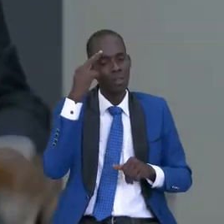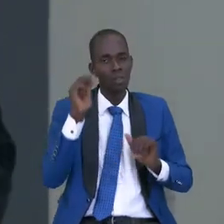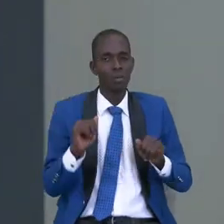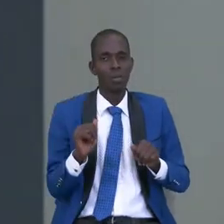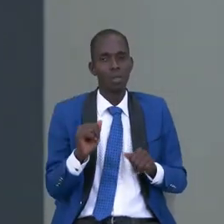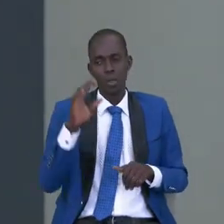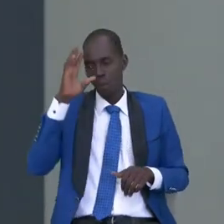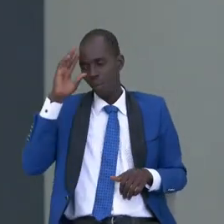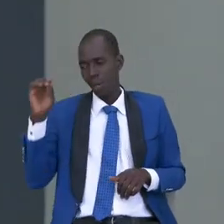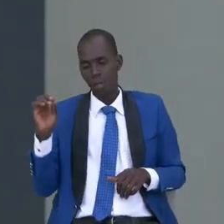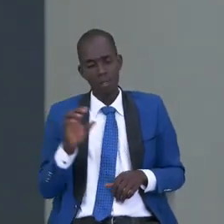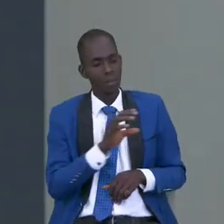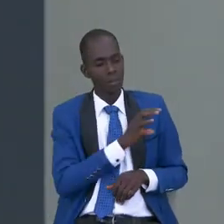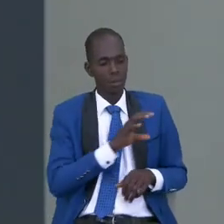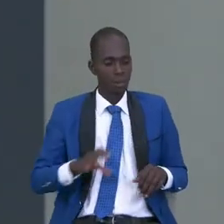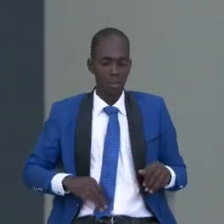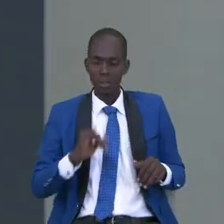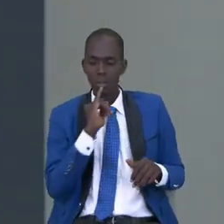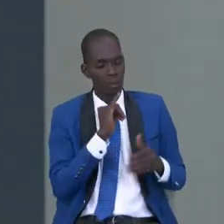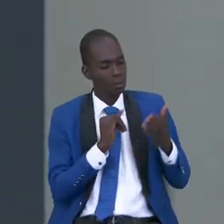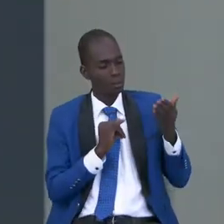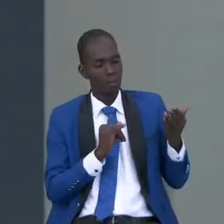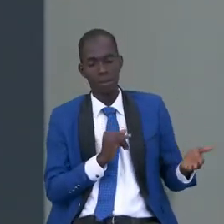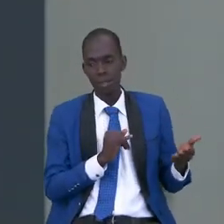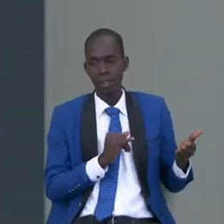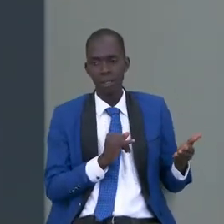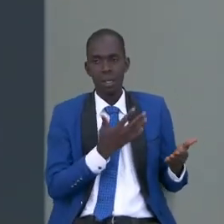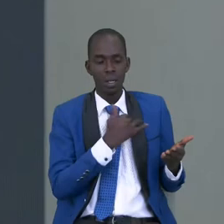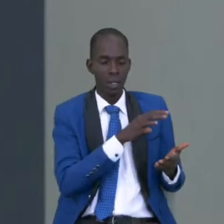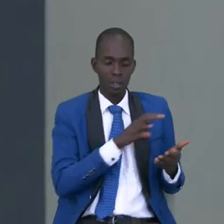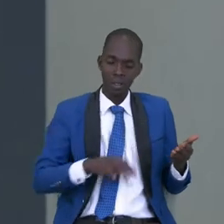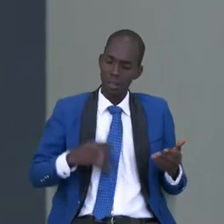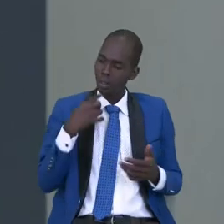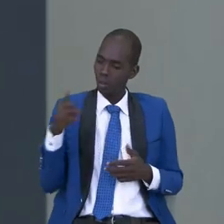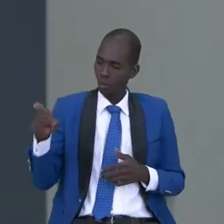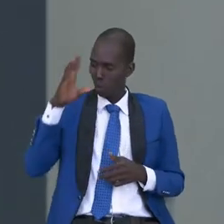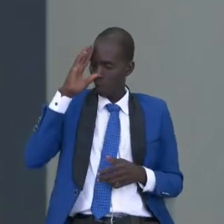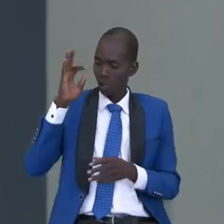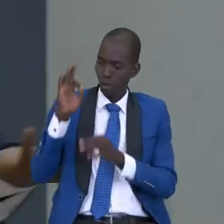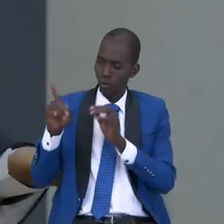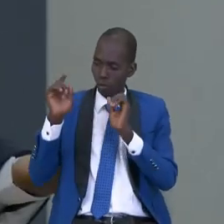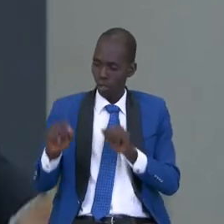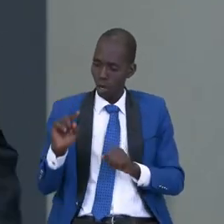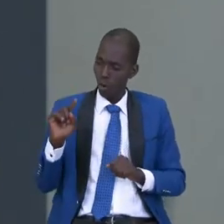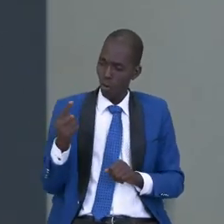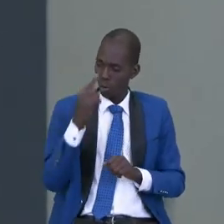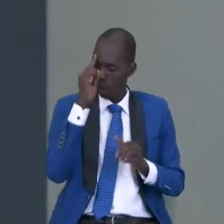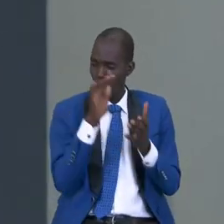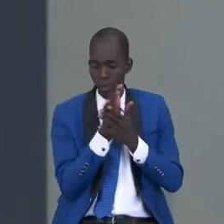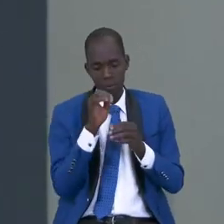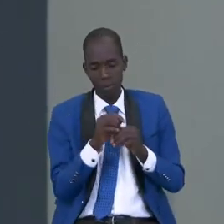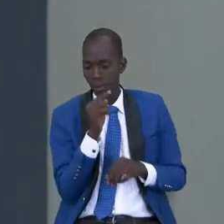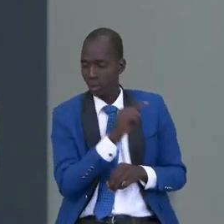Christ is before you, and he says, if you can only believe, all things